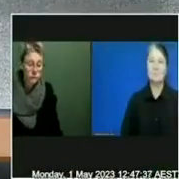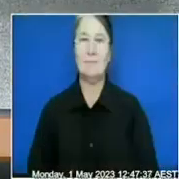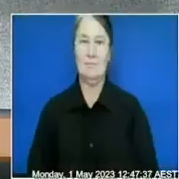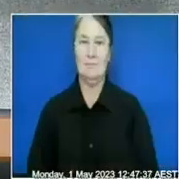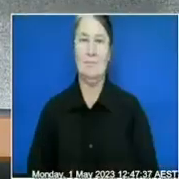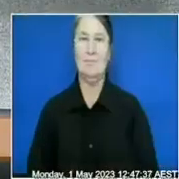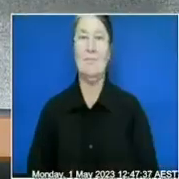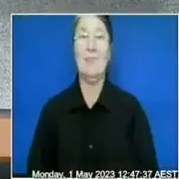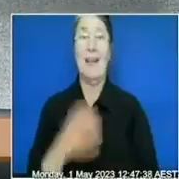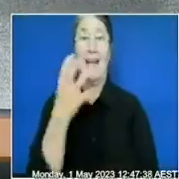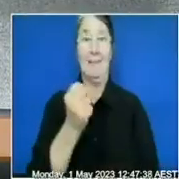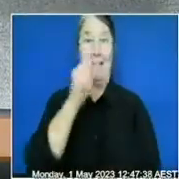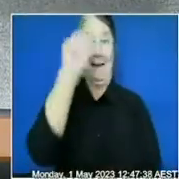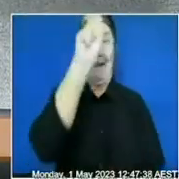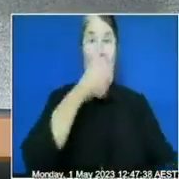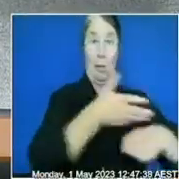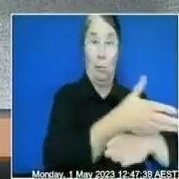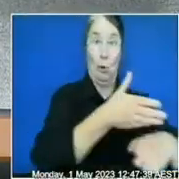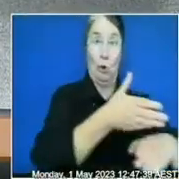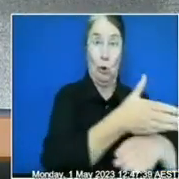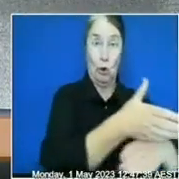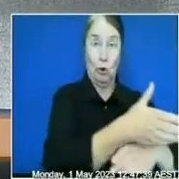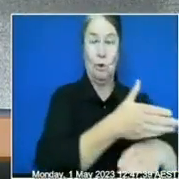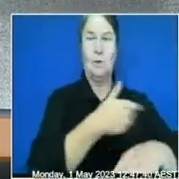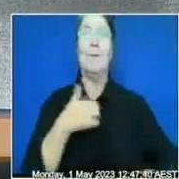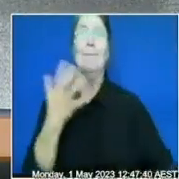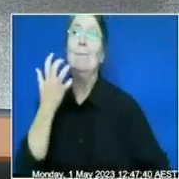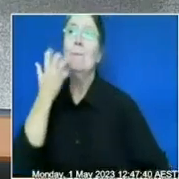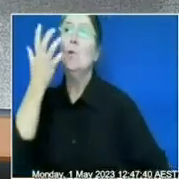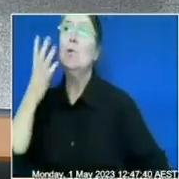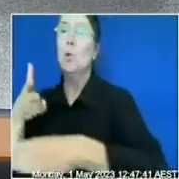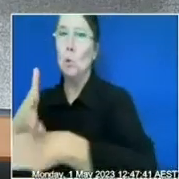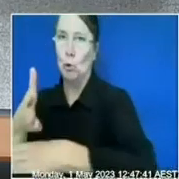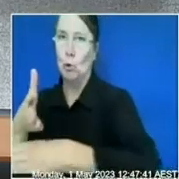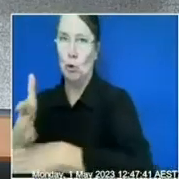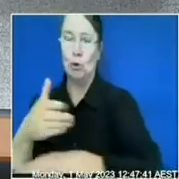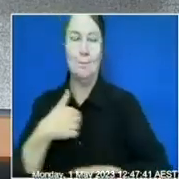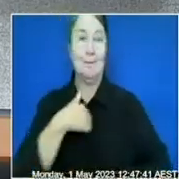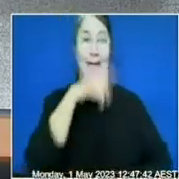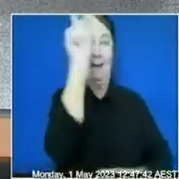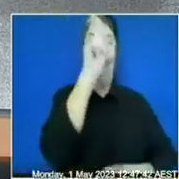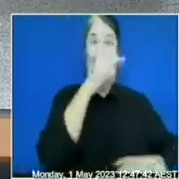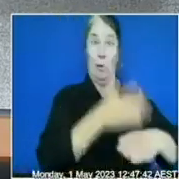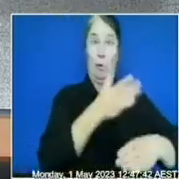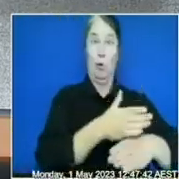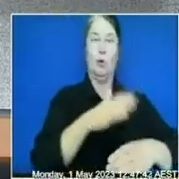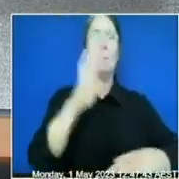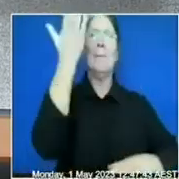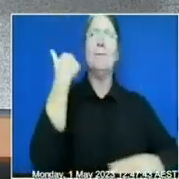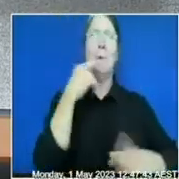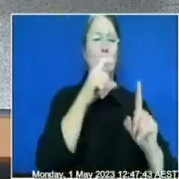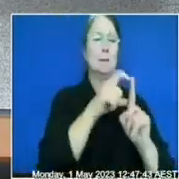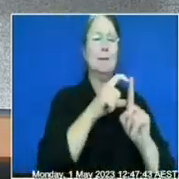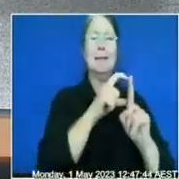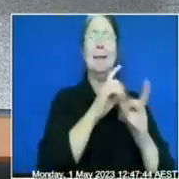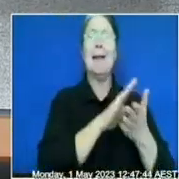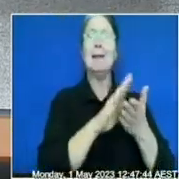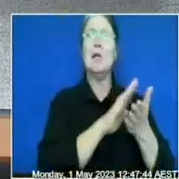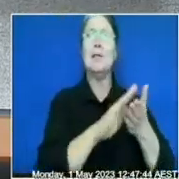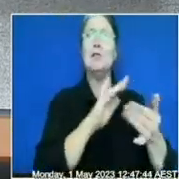of Health and Human Services, so in 2019, there's a framework, the Aboriginal and Torres Strait Islander Cultural Safety Framework that was